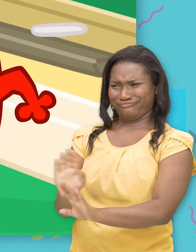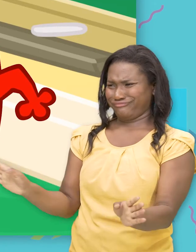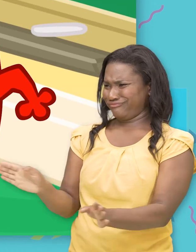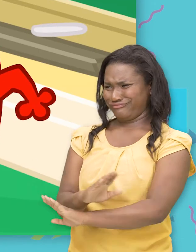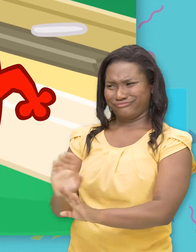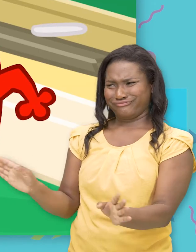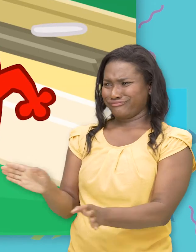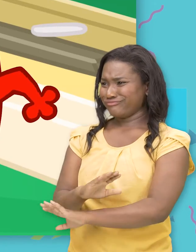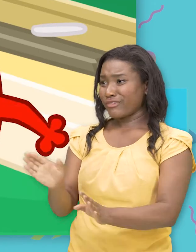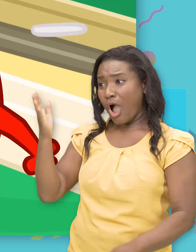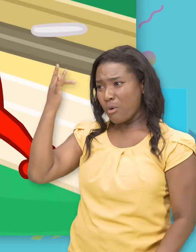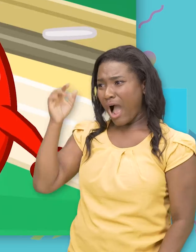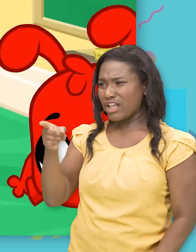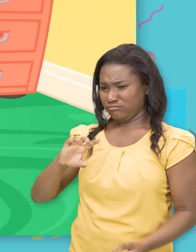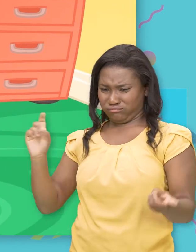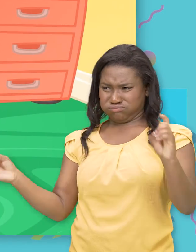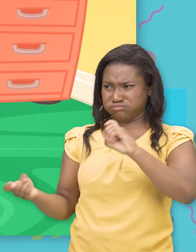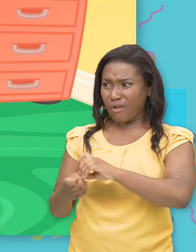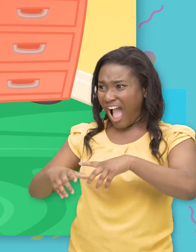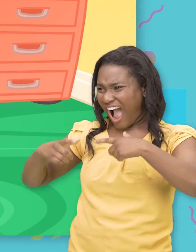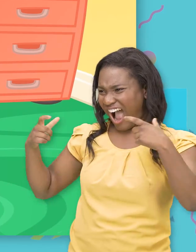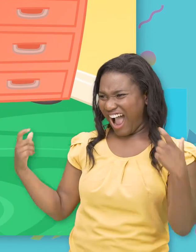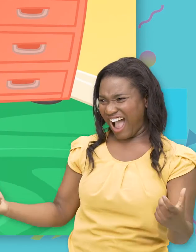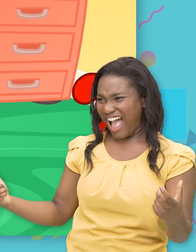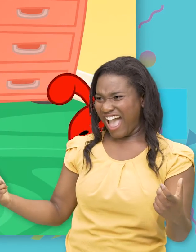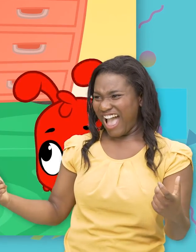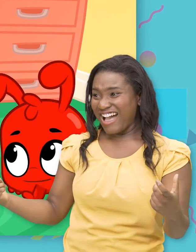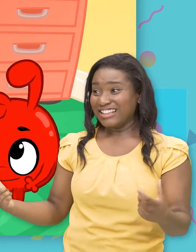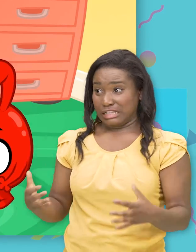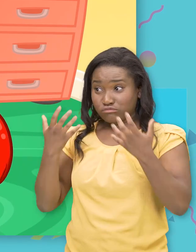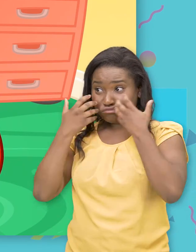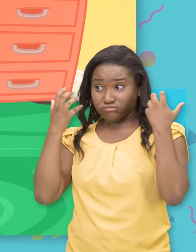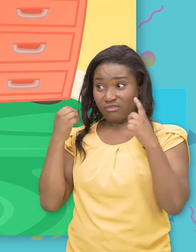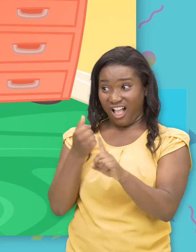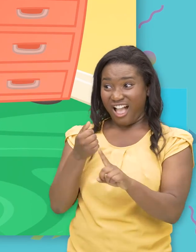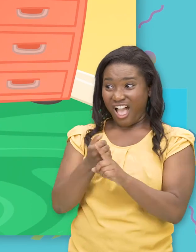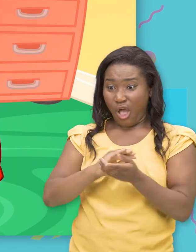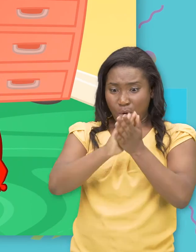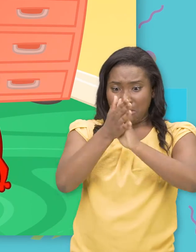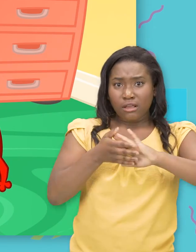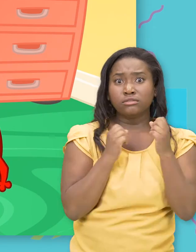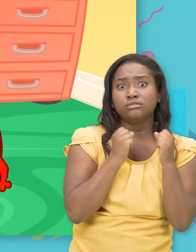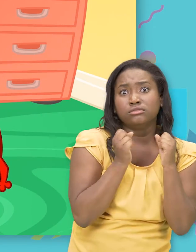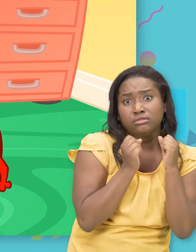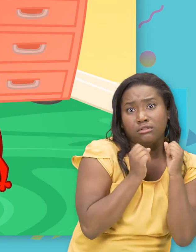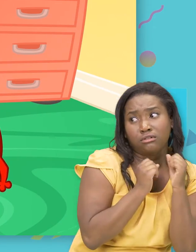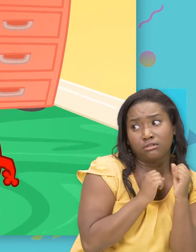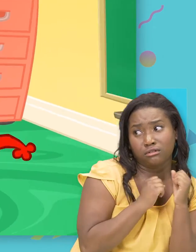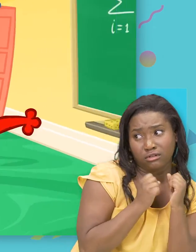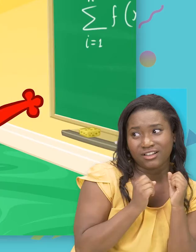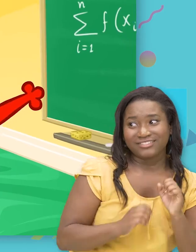tiger because you can morph into something big. So the tiger is scared of you